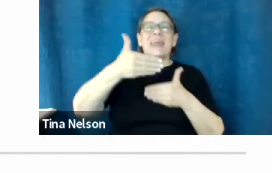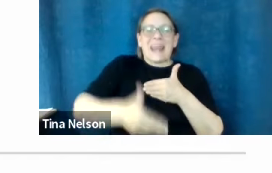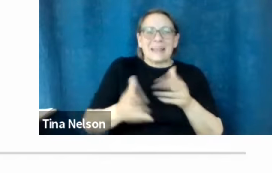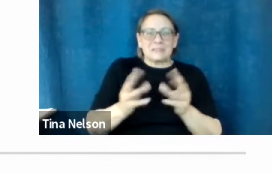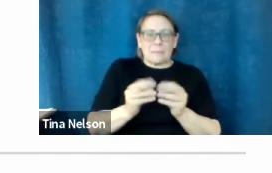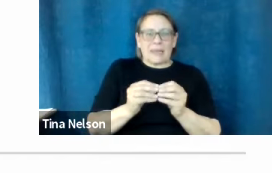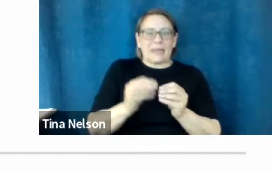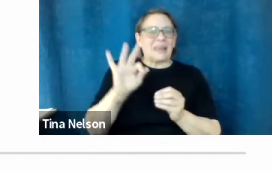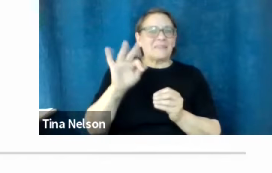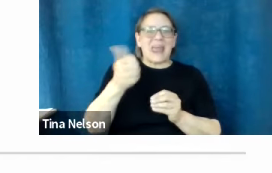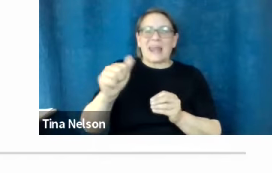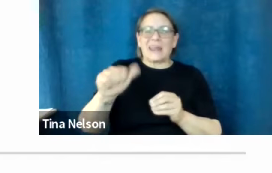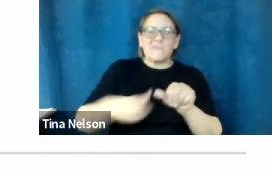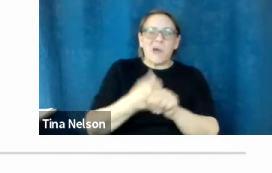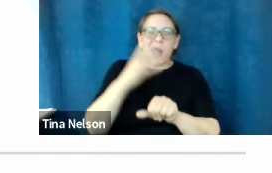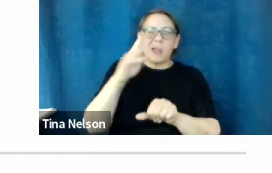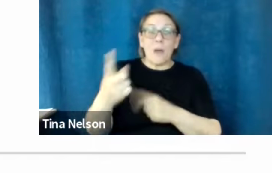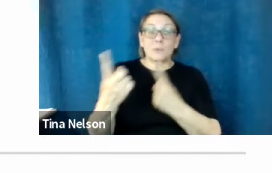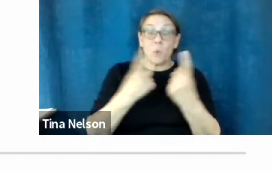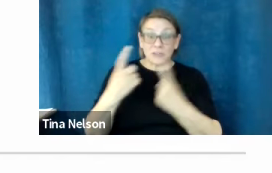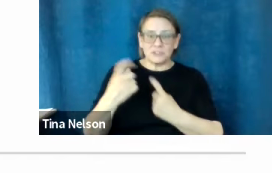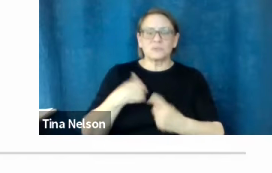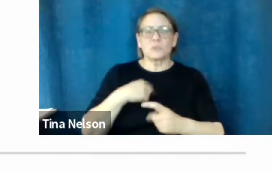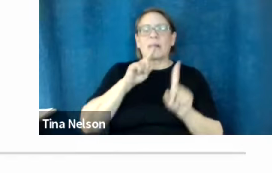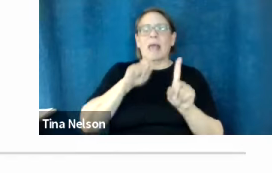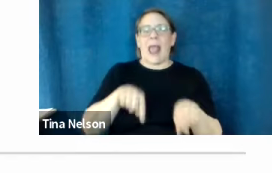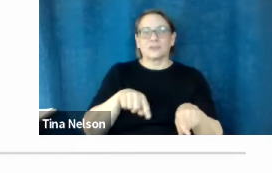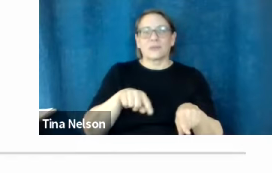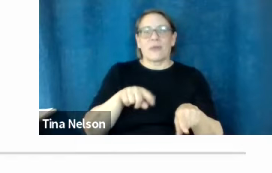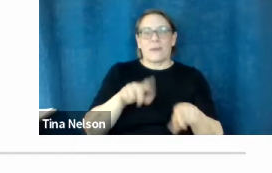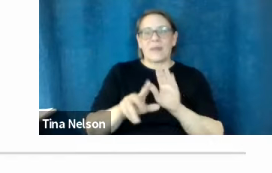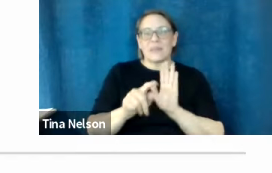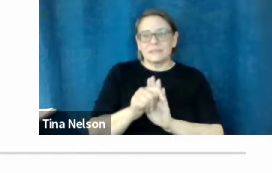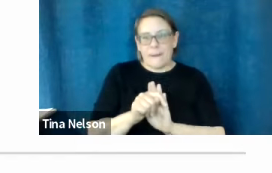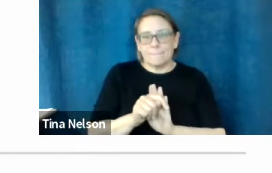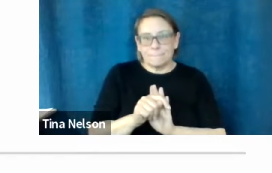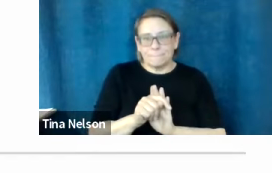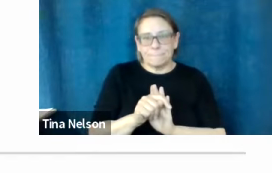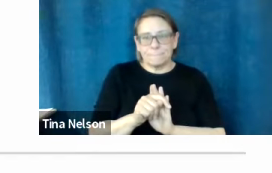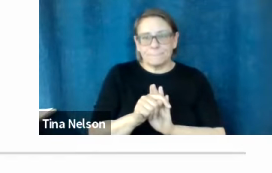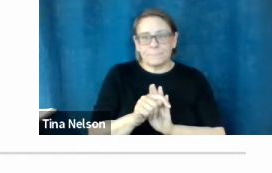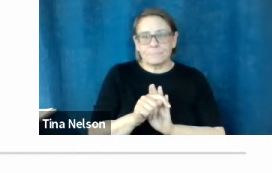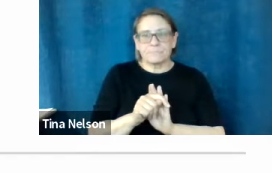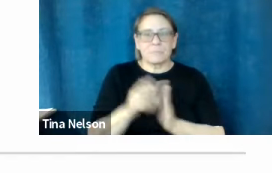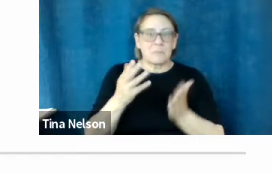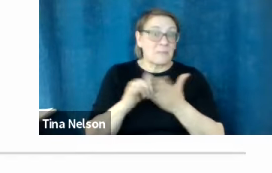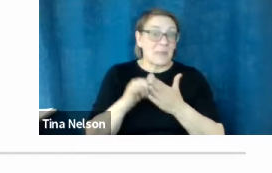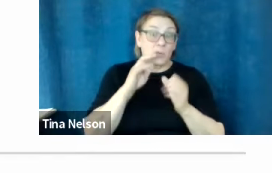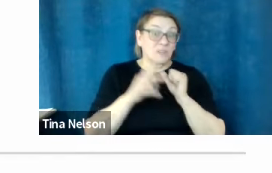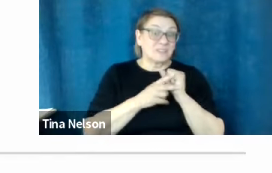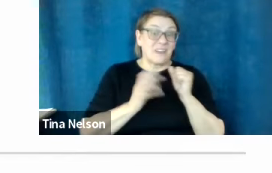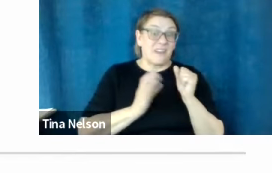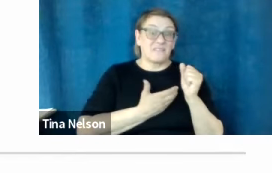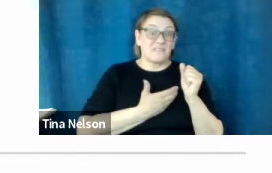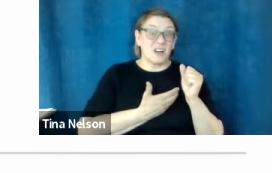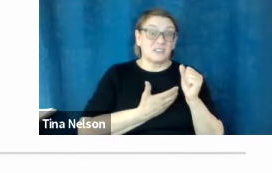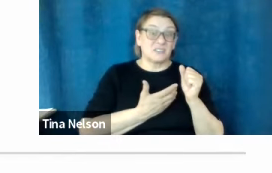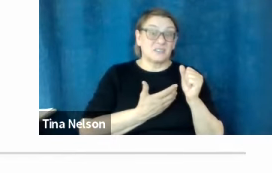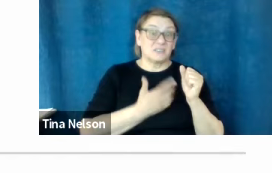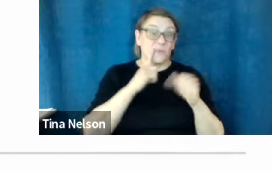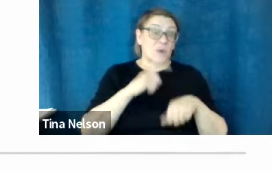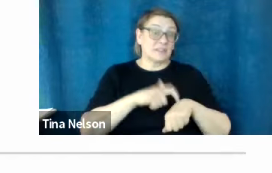if there are any follow-up questions, we'd be happy to answer them at that time. That might just save us a little bit here in terms of